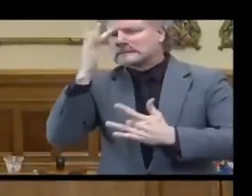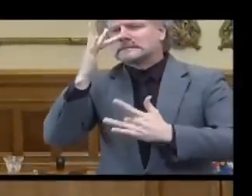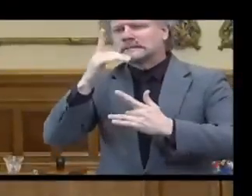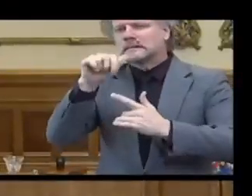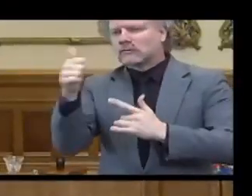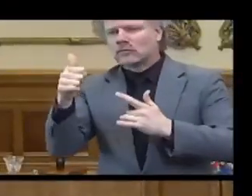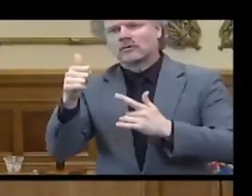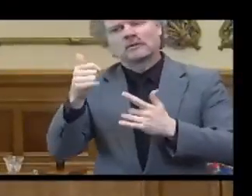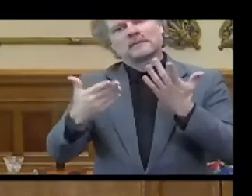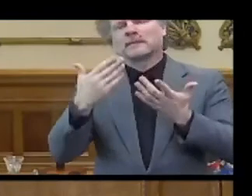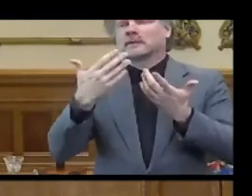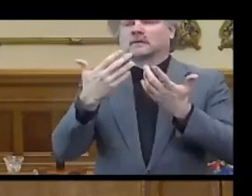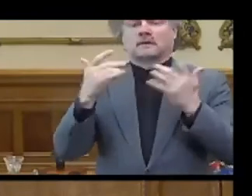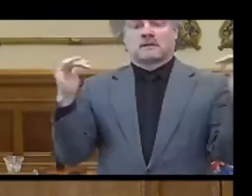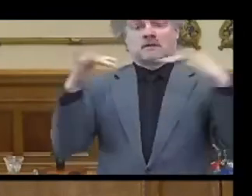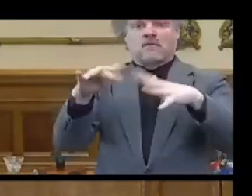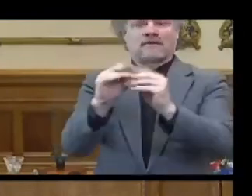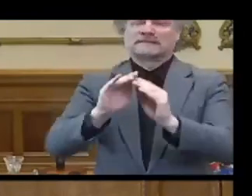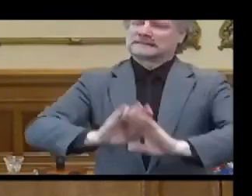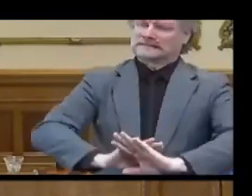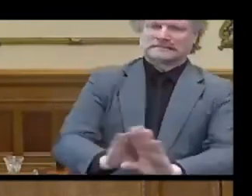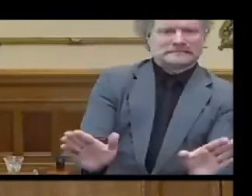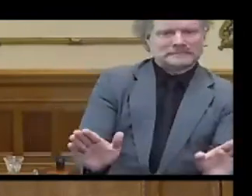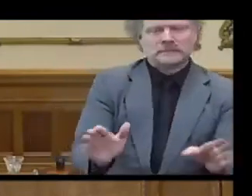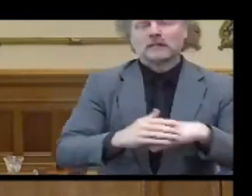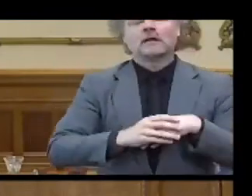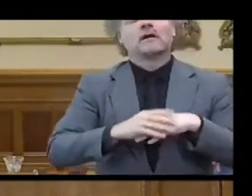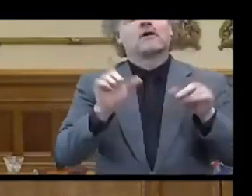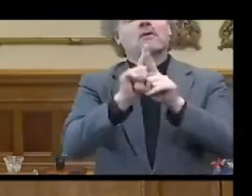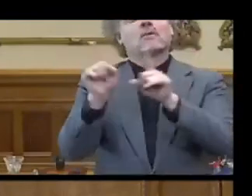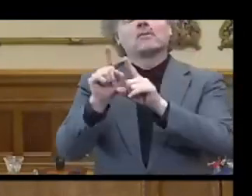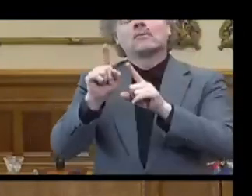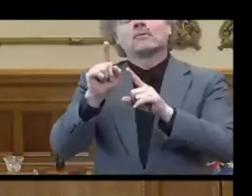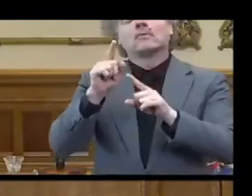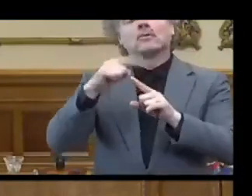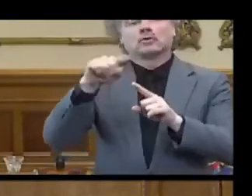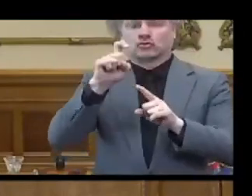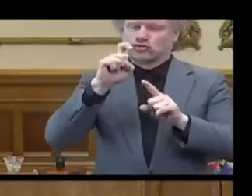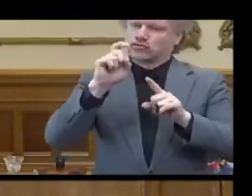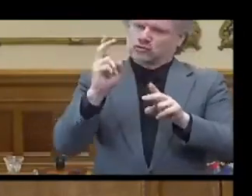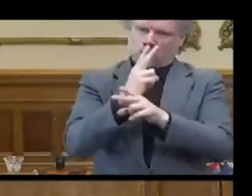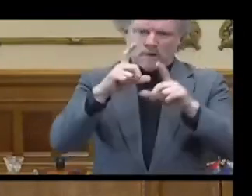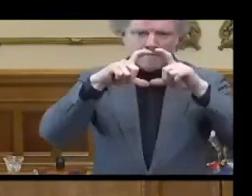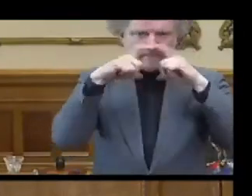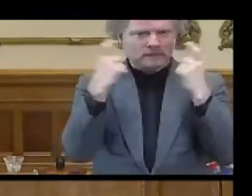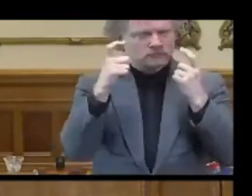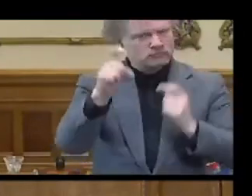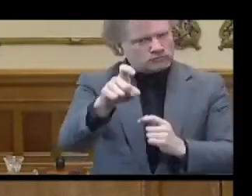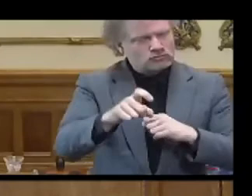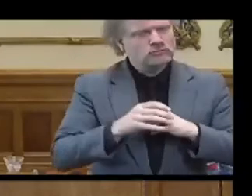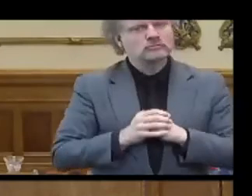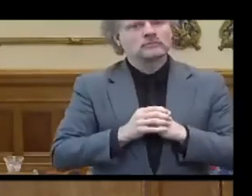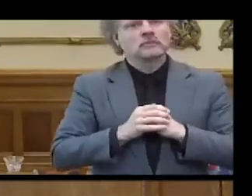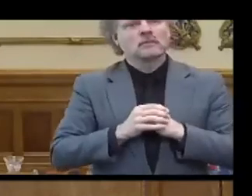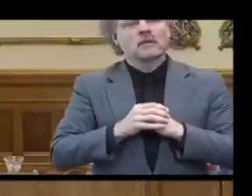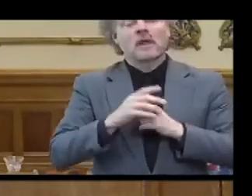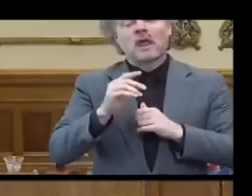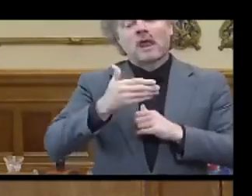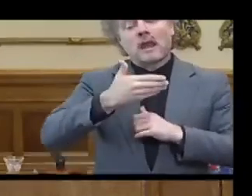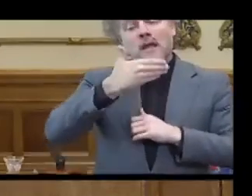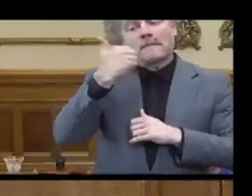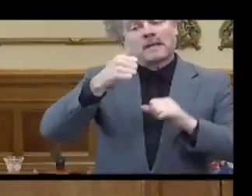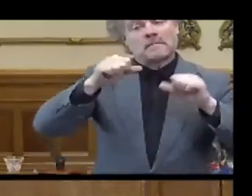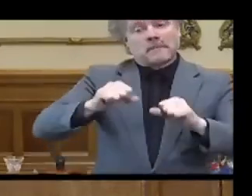to forego that convention. I also would say that individuals should wear masks, and I think they should, to the best of their